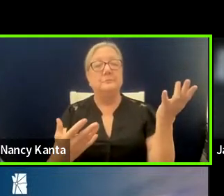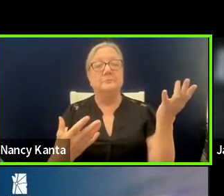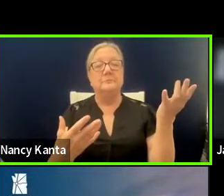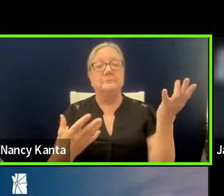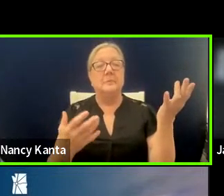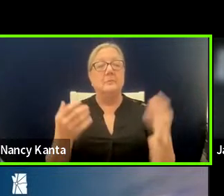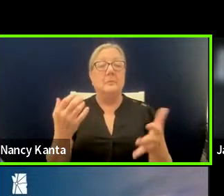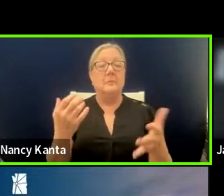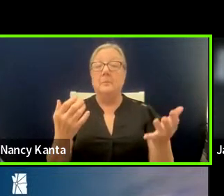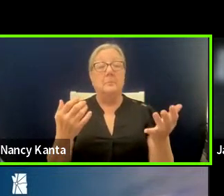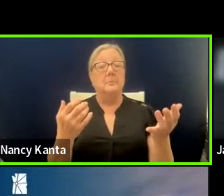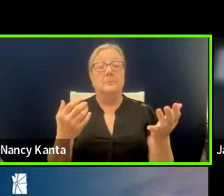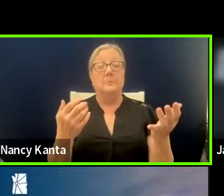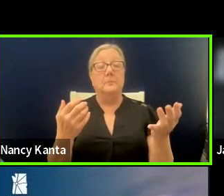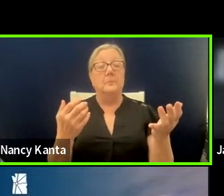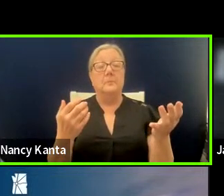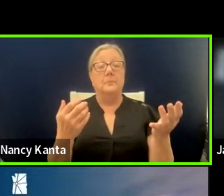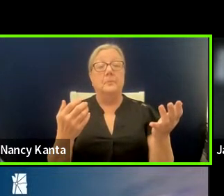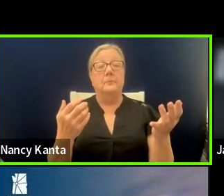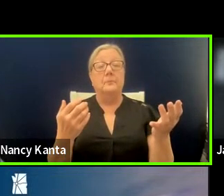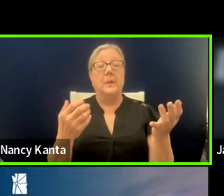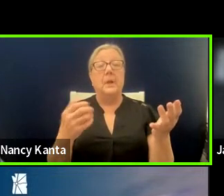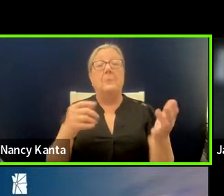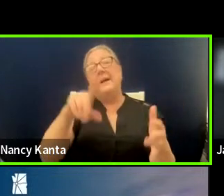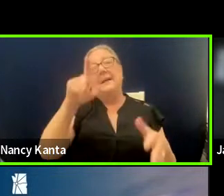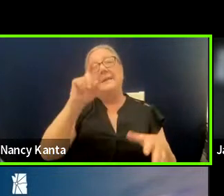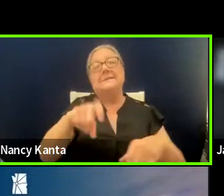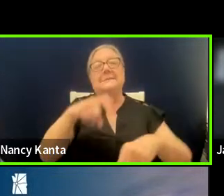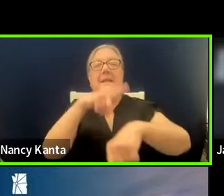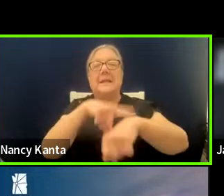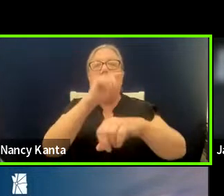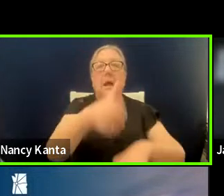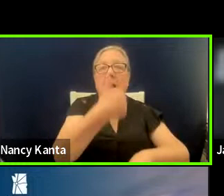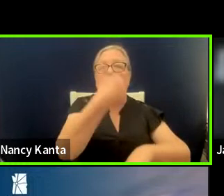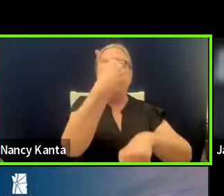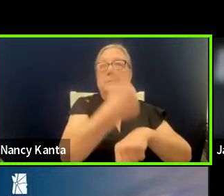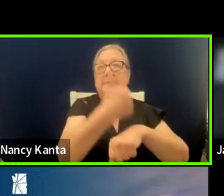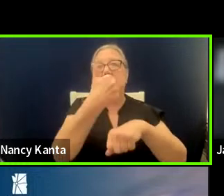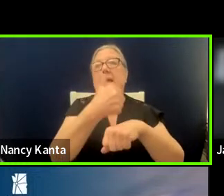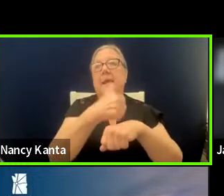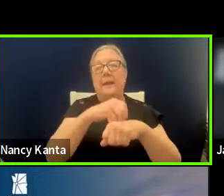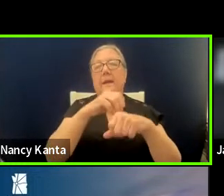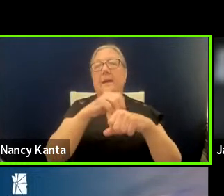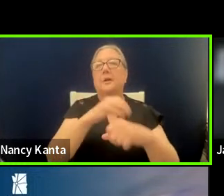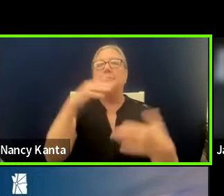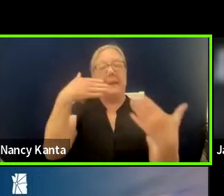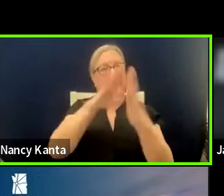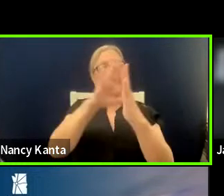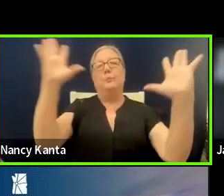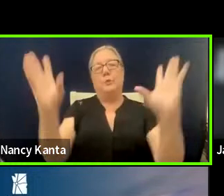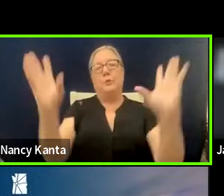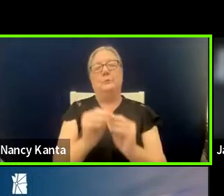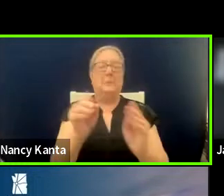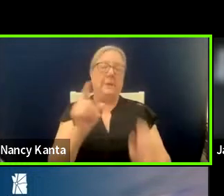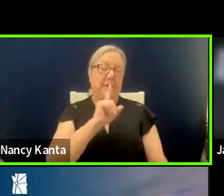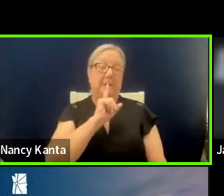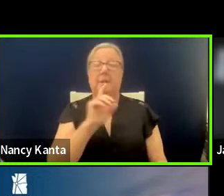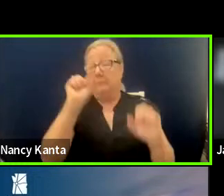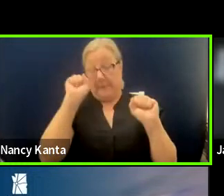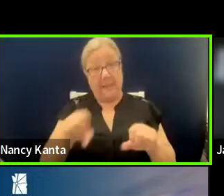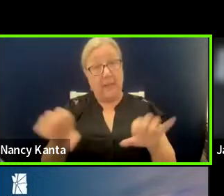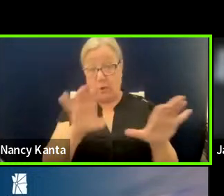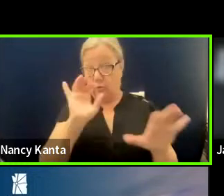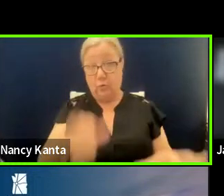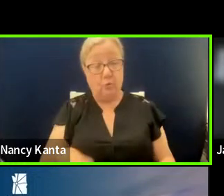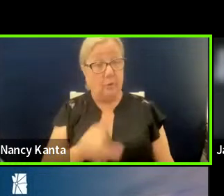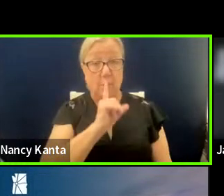one of these. It does take some time to set up. So, but in person is absolutely available too.